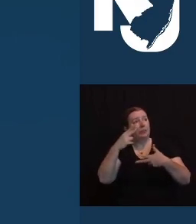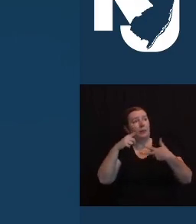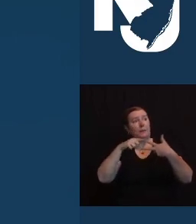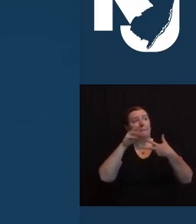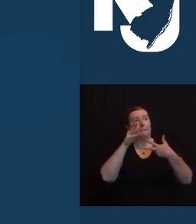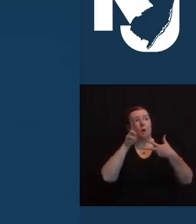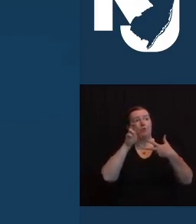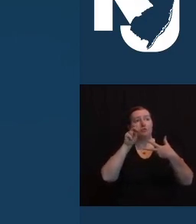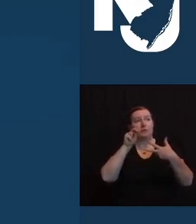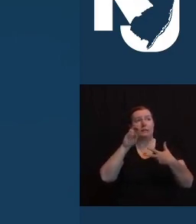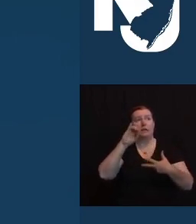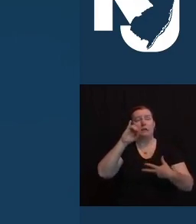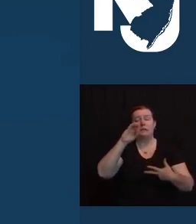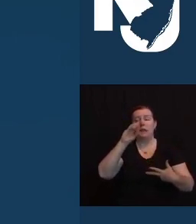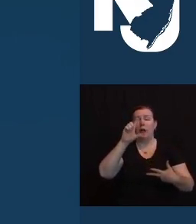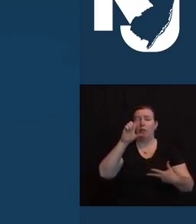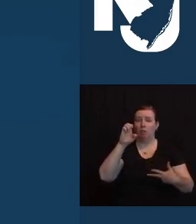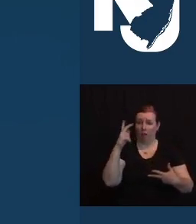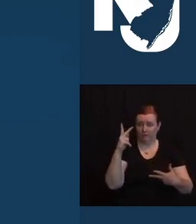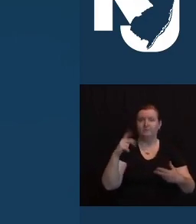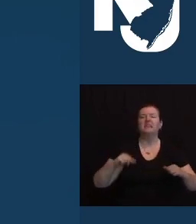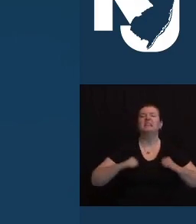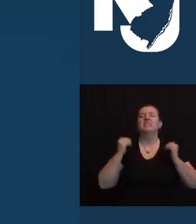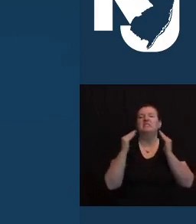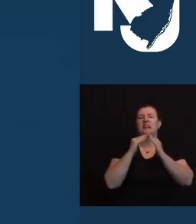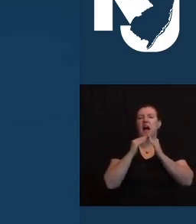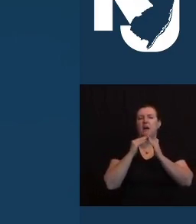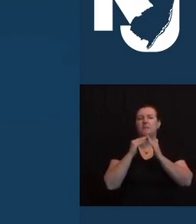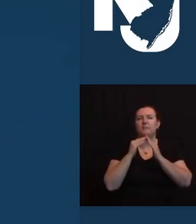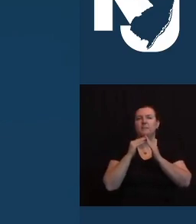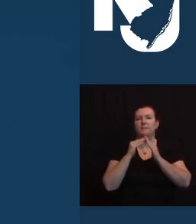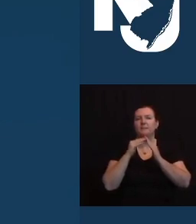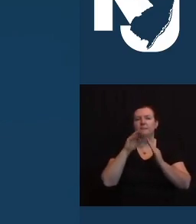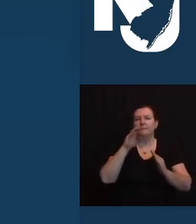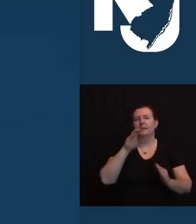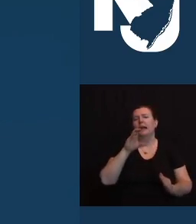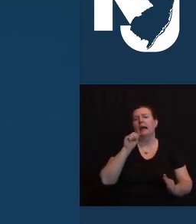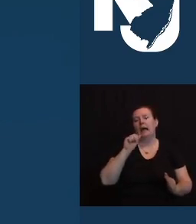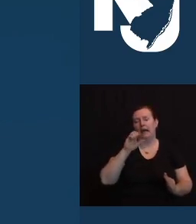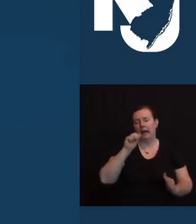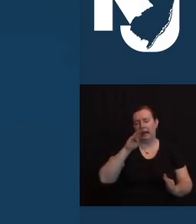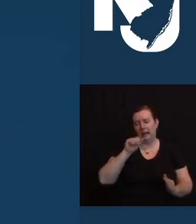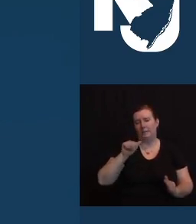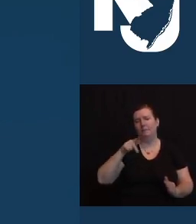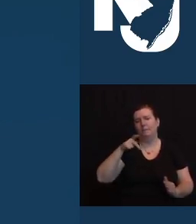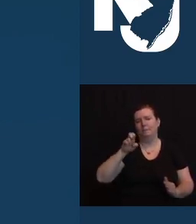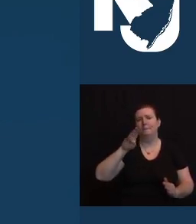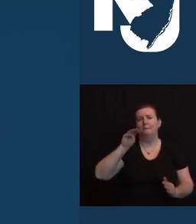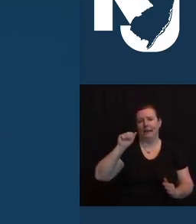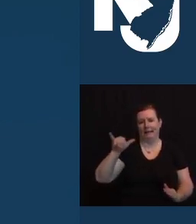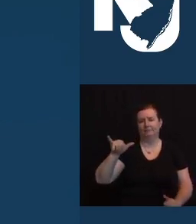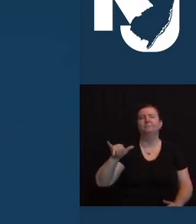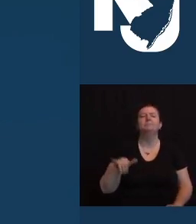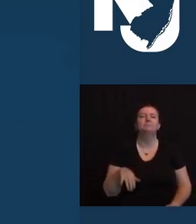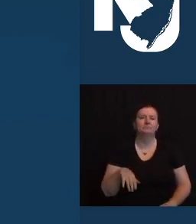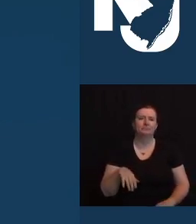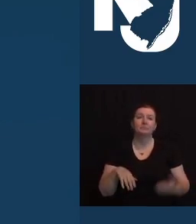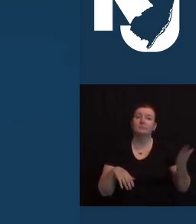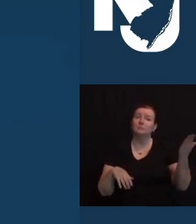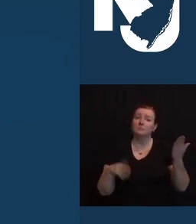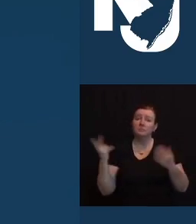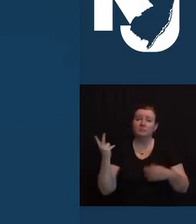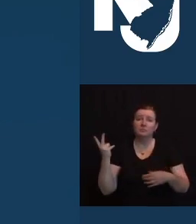Bayonne home for more than 50 years. They each passed away from COVID-19 approximately 2.5 weeks